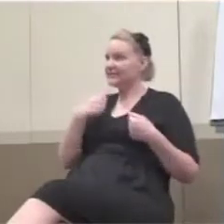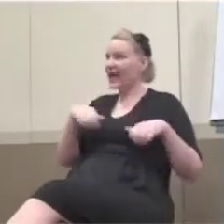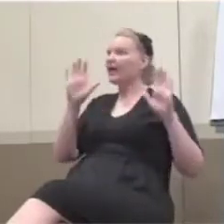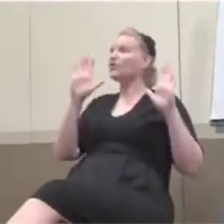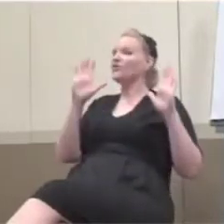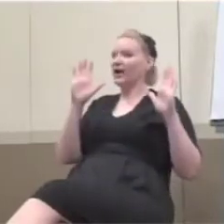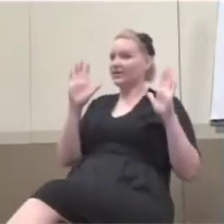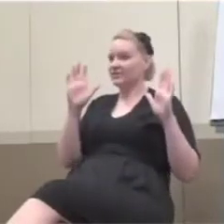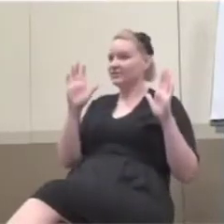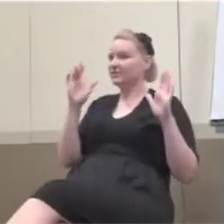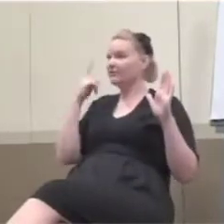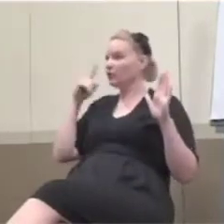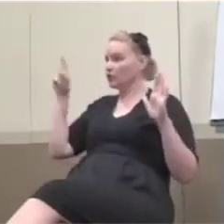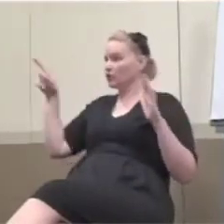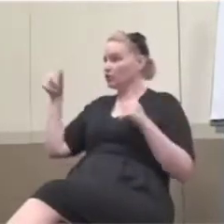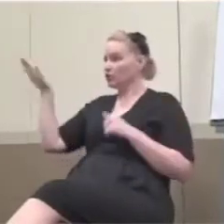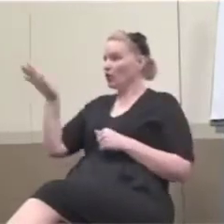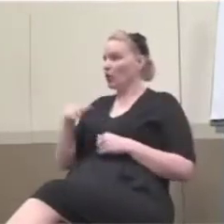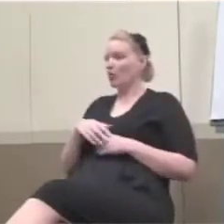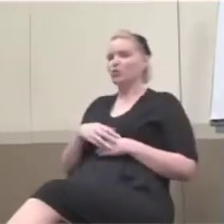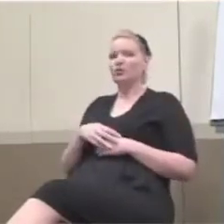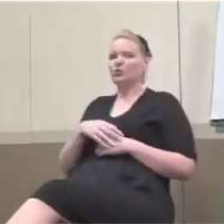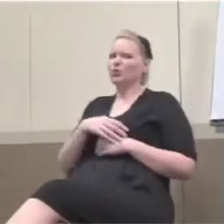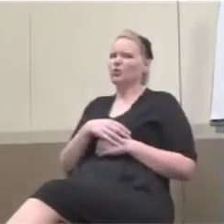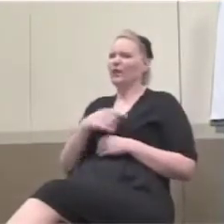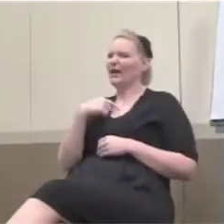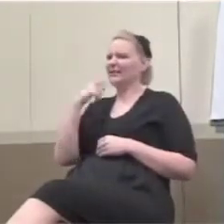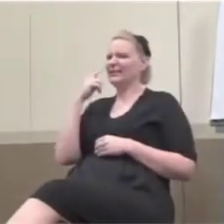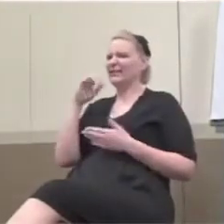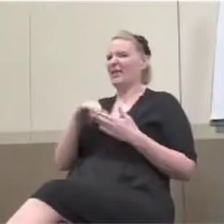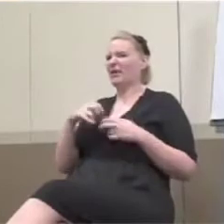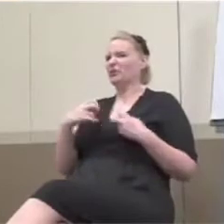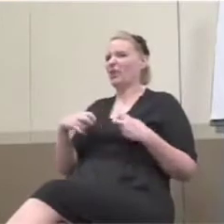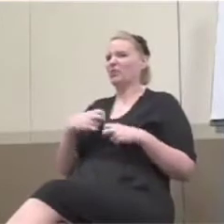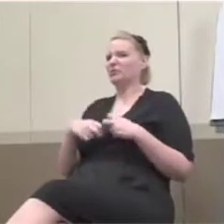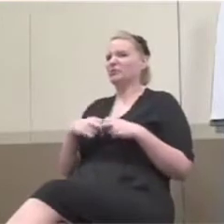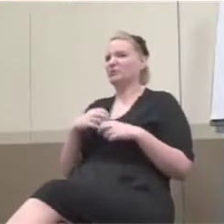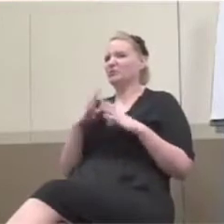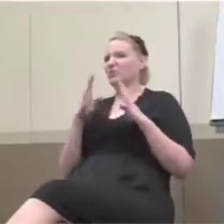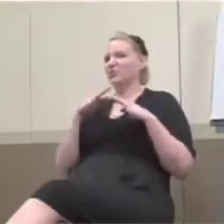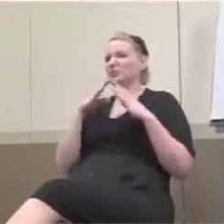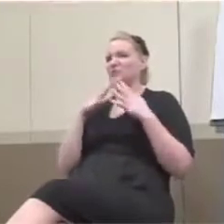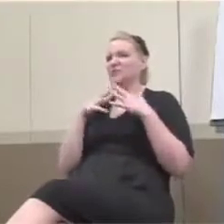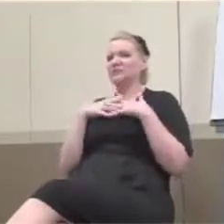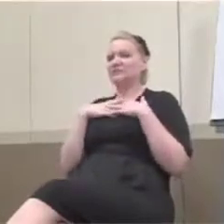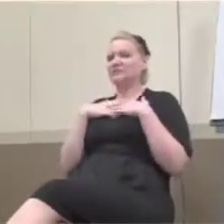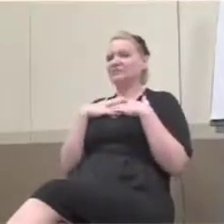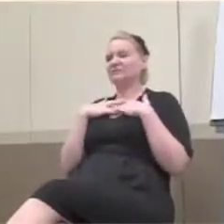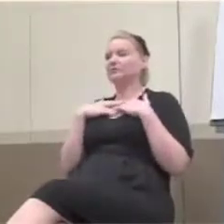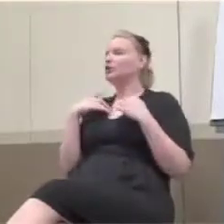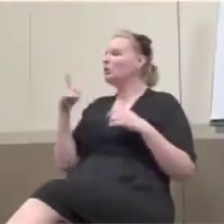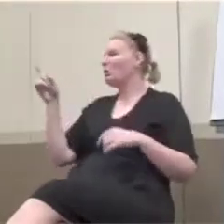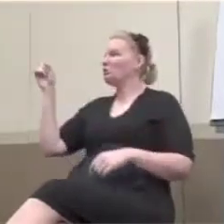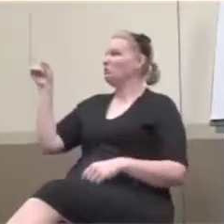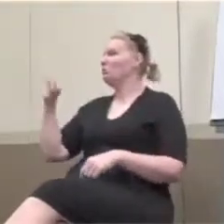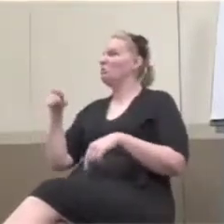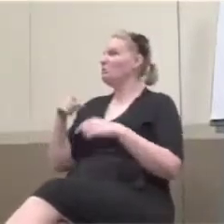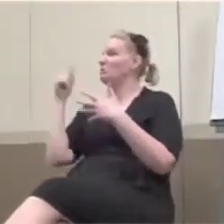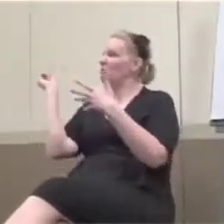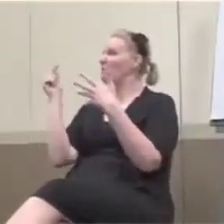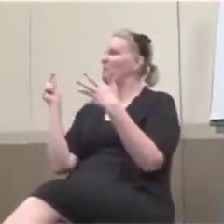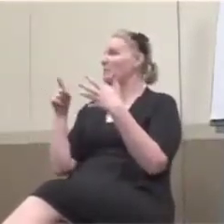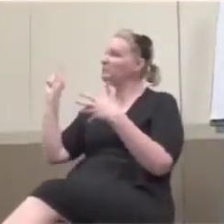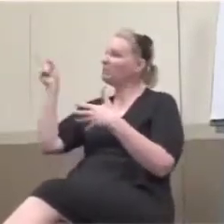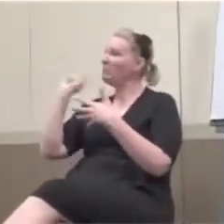go. I can see that being trouble. Yeah. Because, I mean, you don't want to say, look at you, you got to do blah, blah, blah, blah,